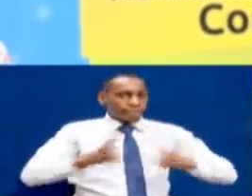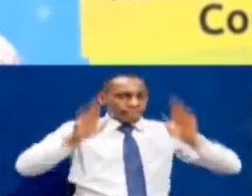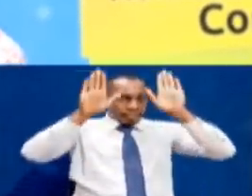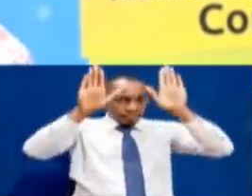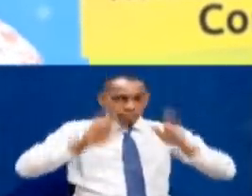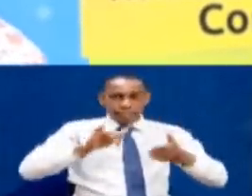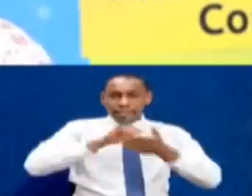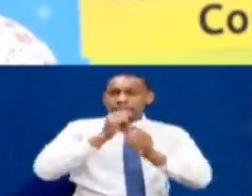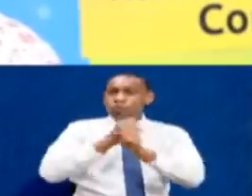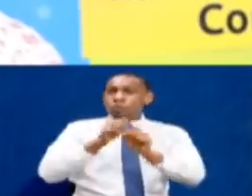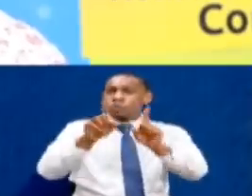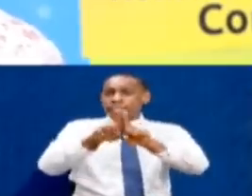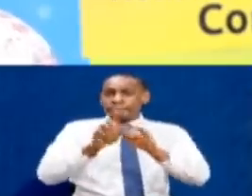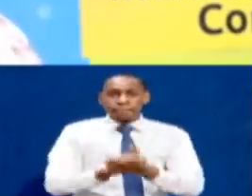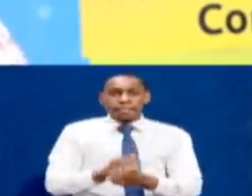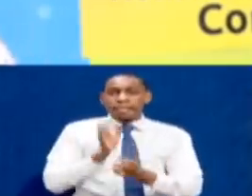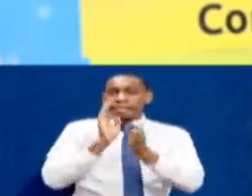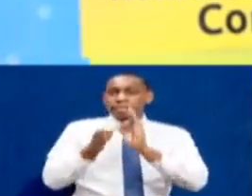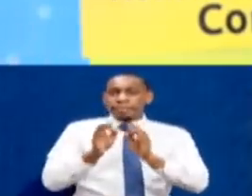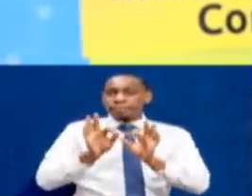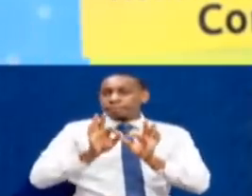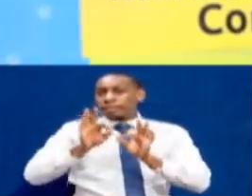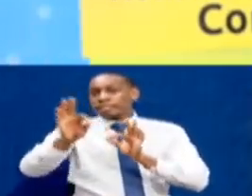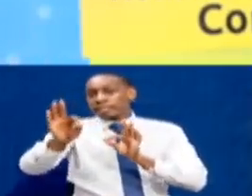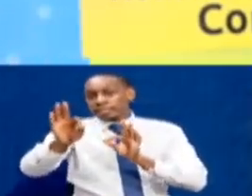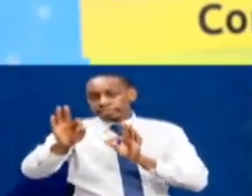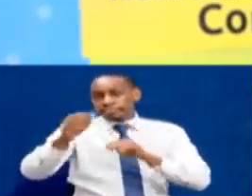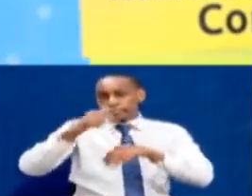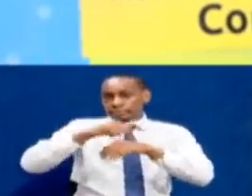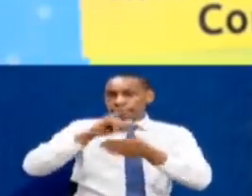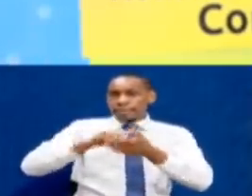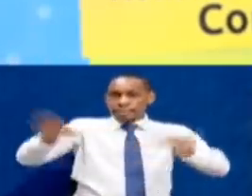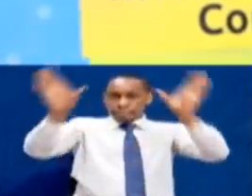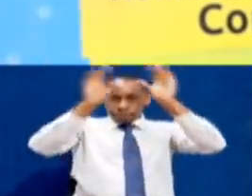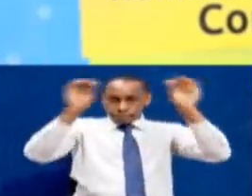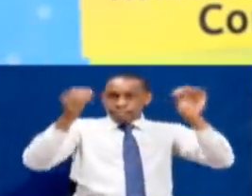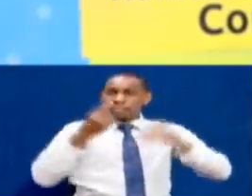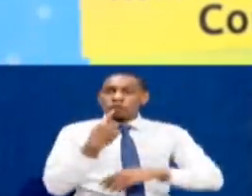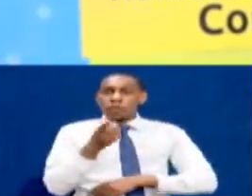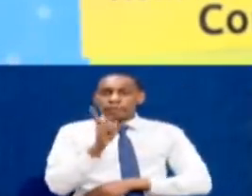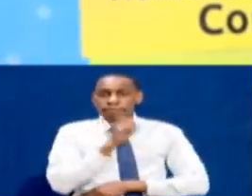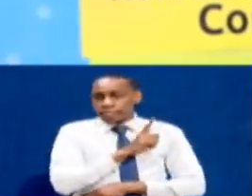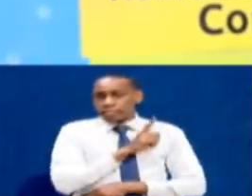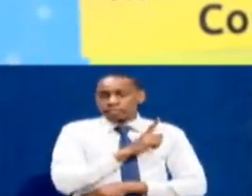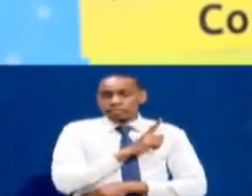important that we do this. Otherwise, the extension in the time that the president gave,